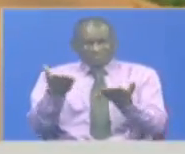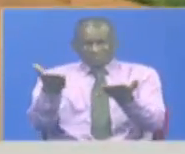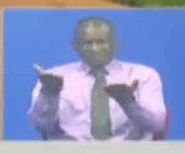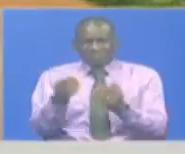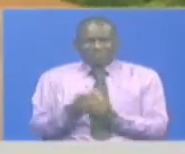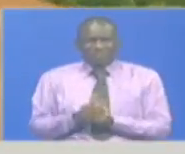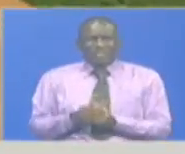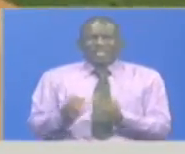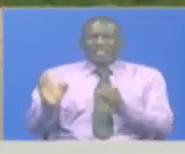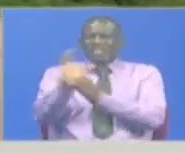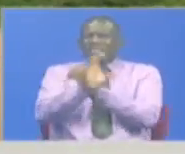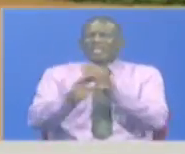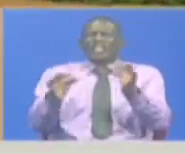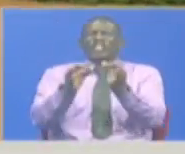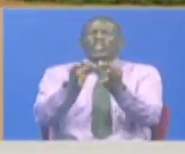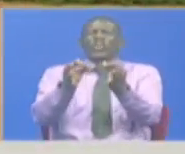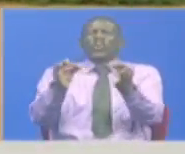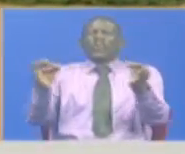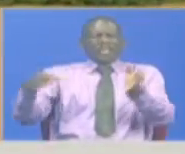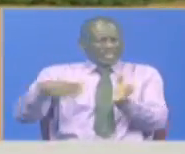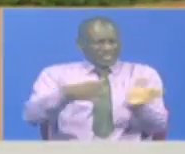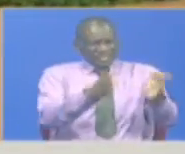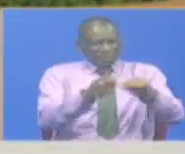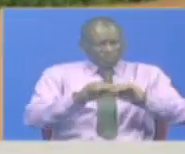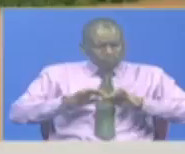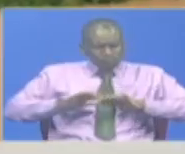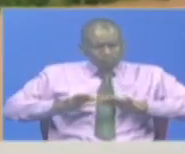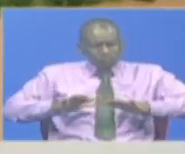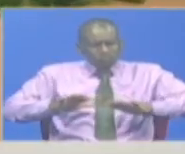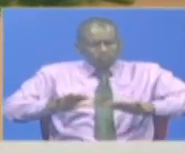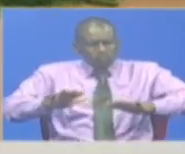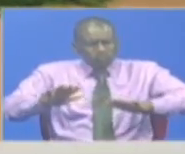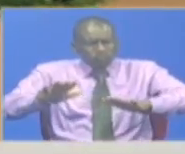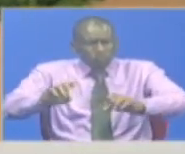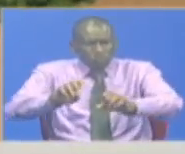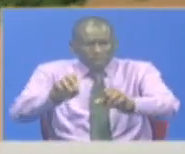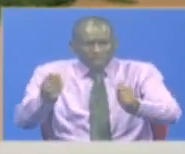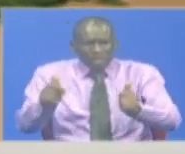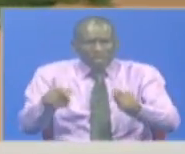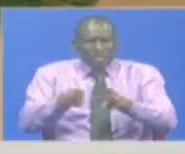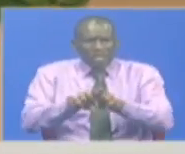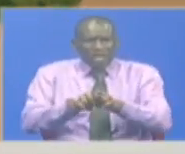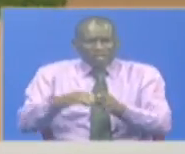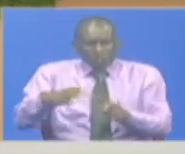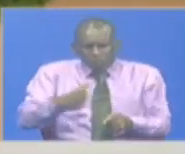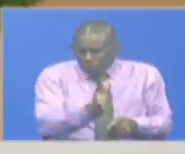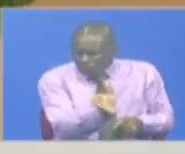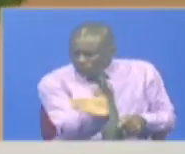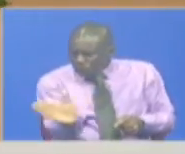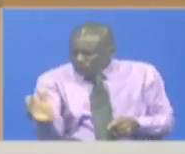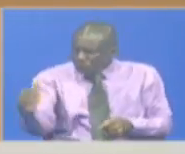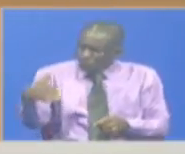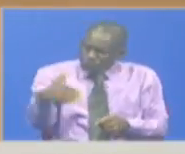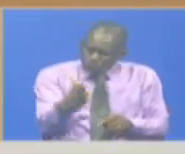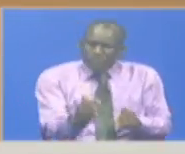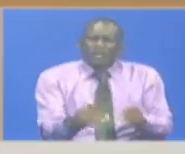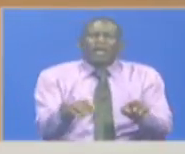The country's longest river snakes gently along its course as it carves its way to the Indian